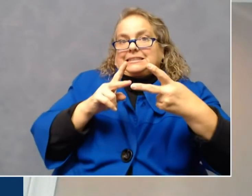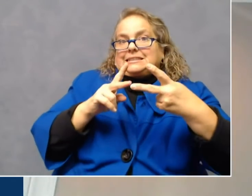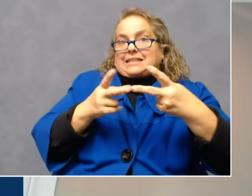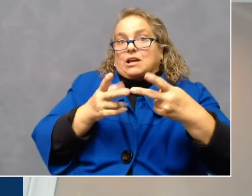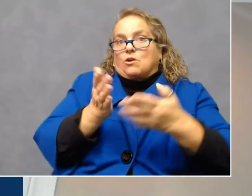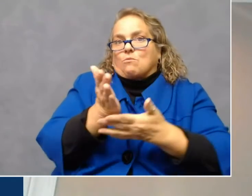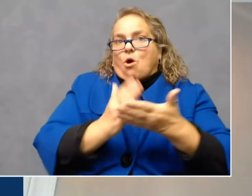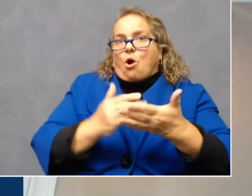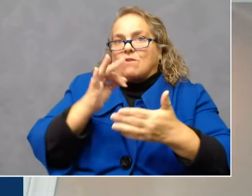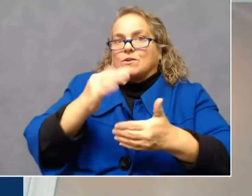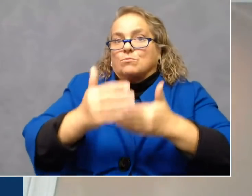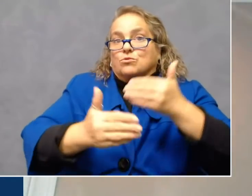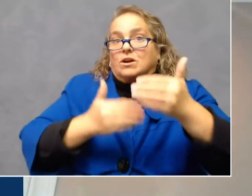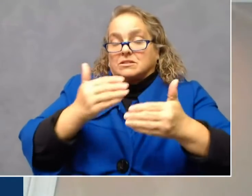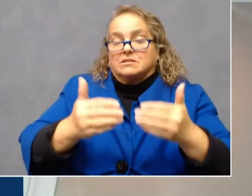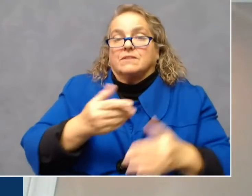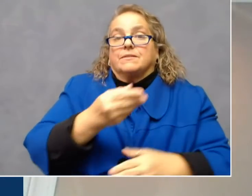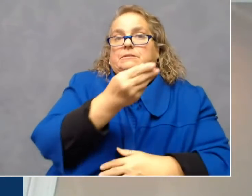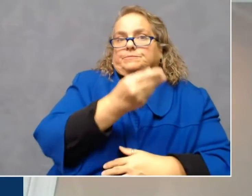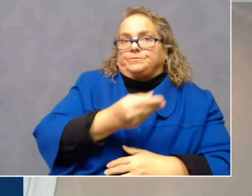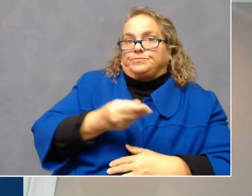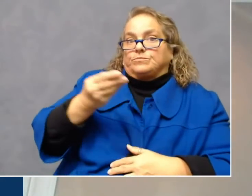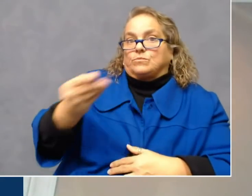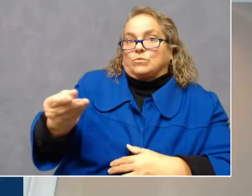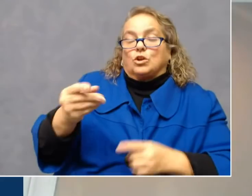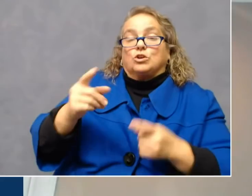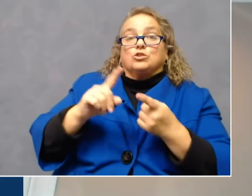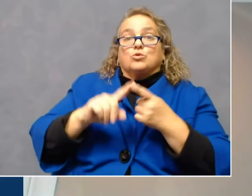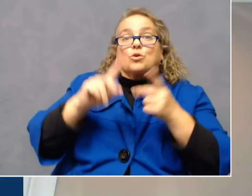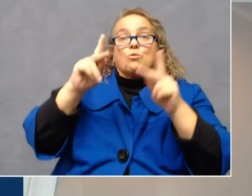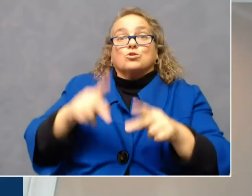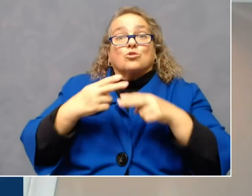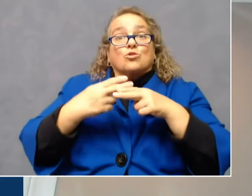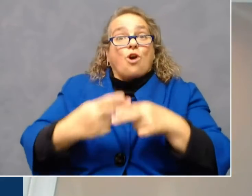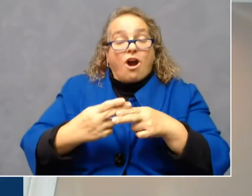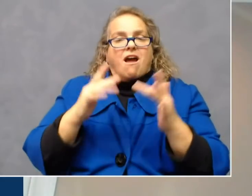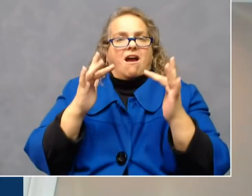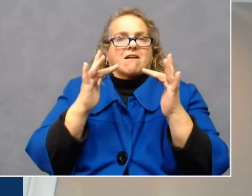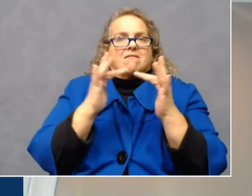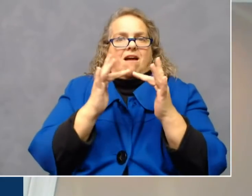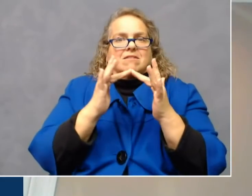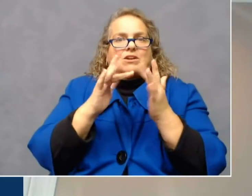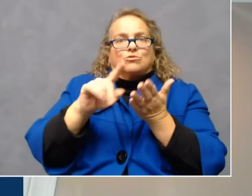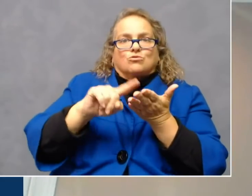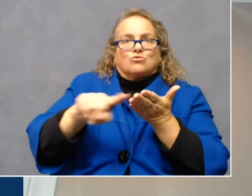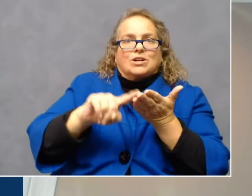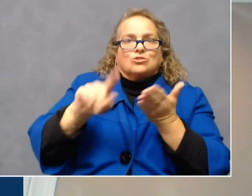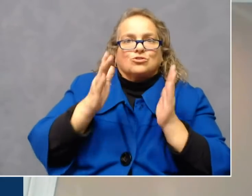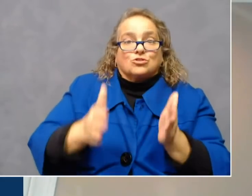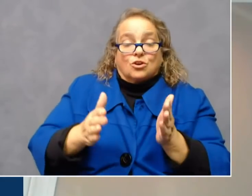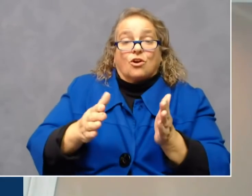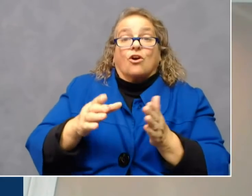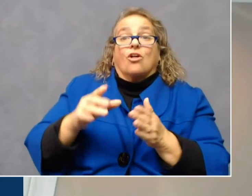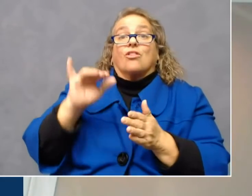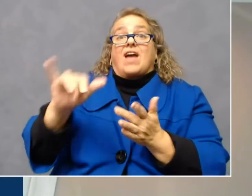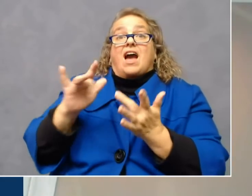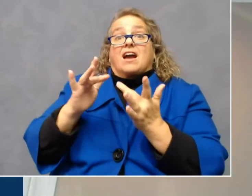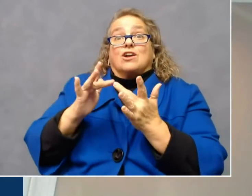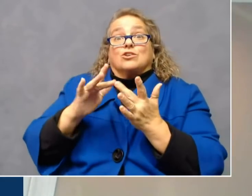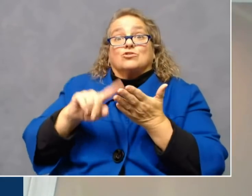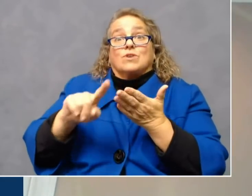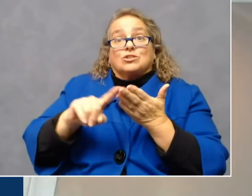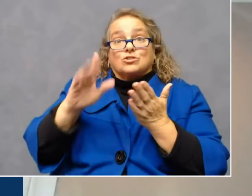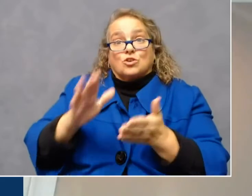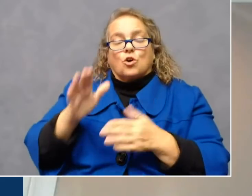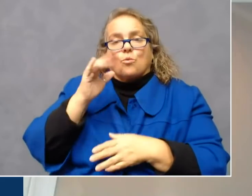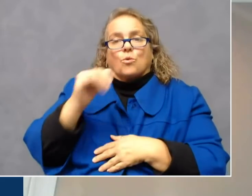are handed off to a contact tracer, who will then call those individuals and essentially